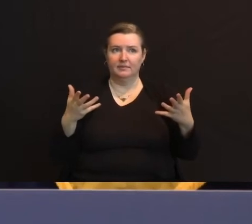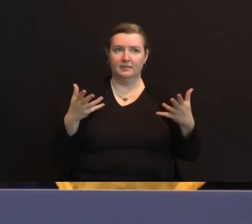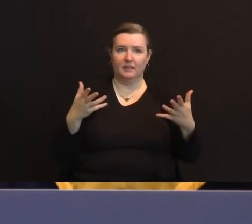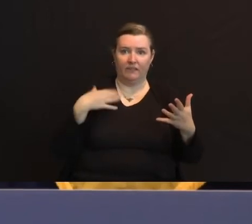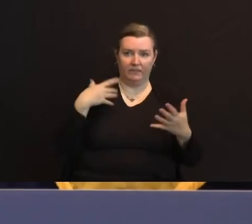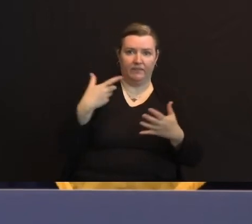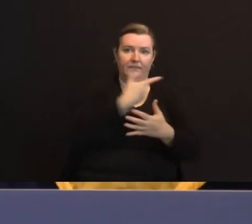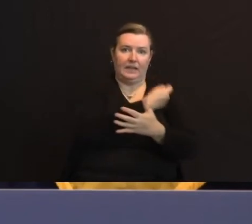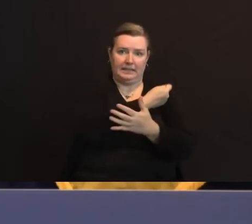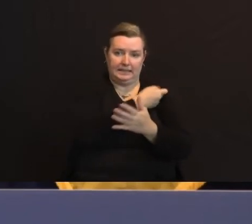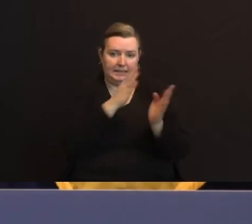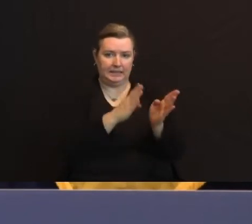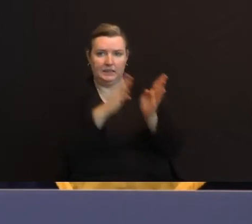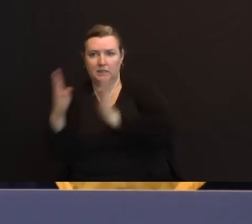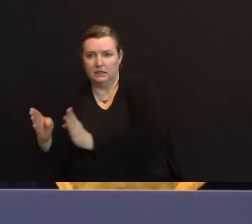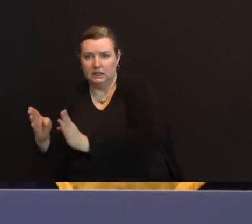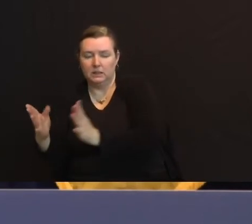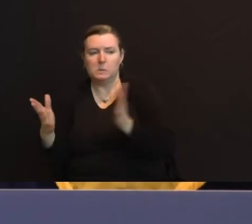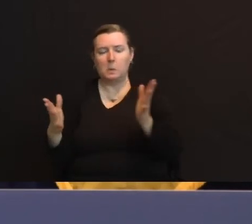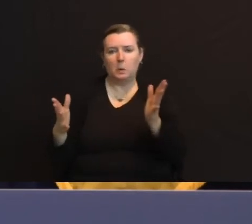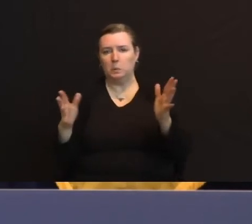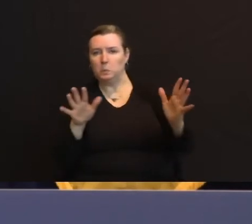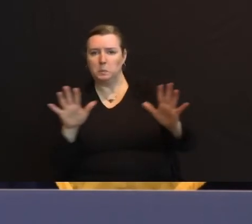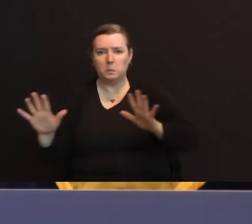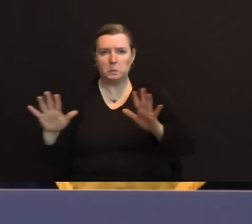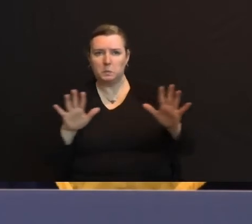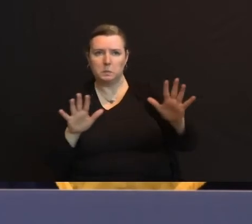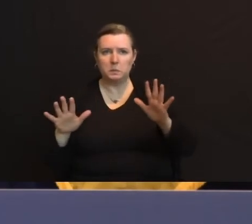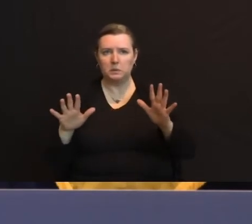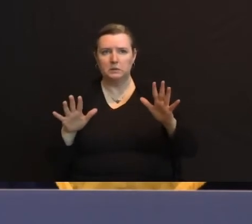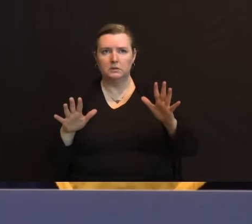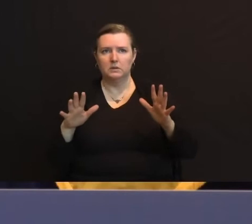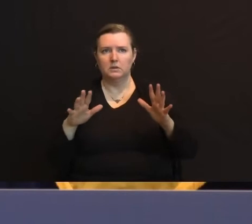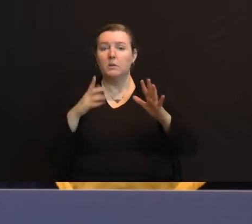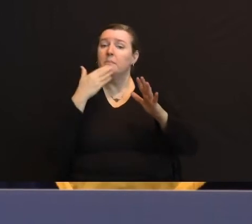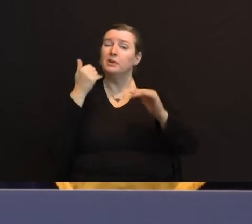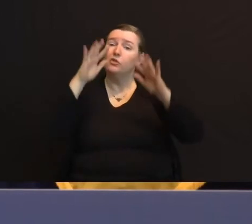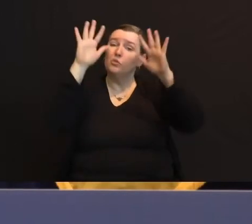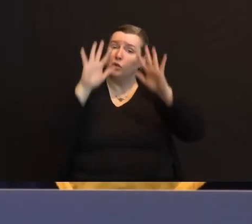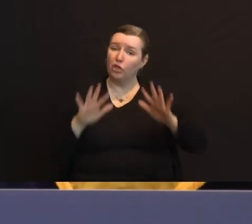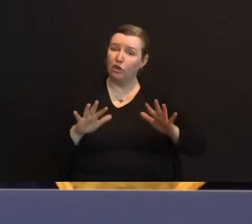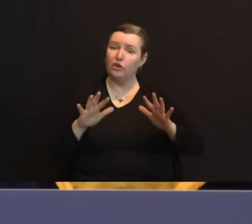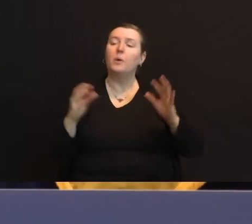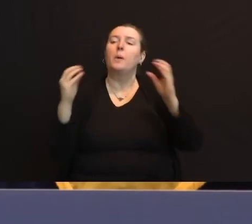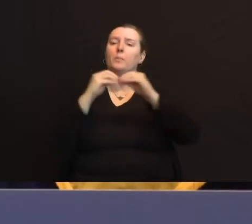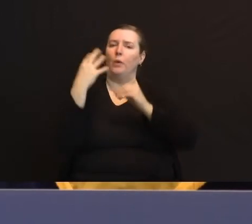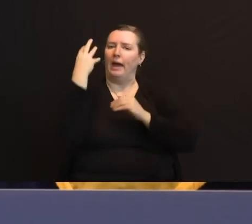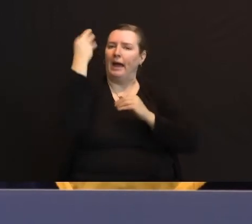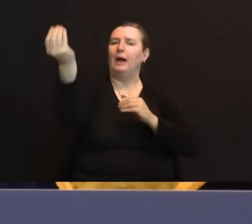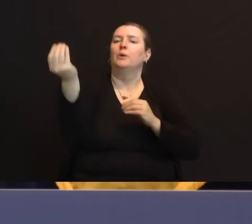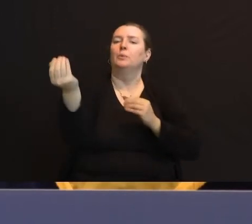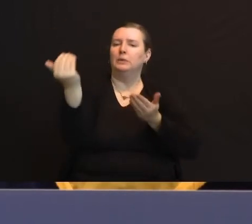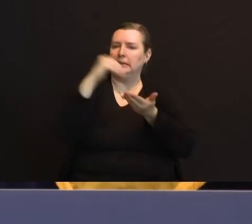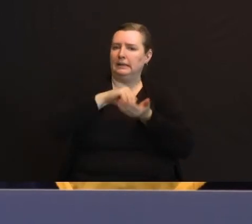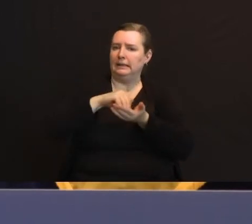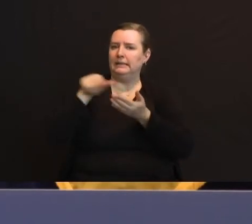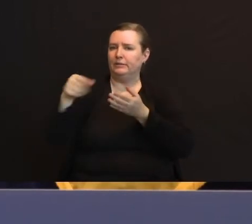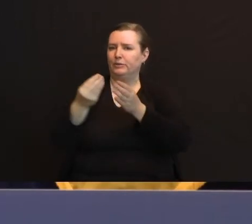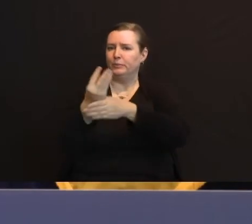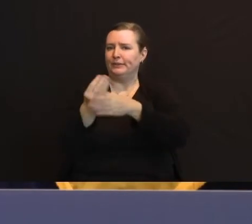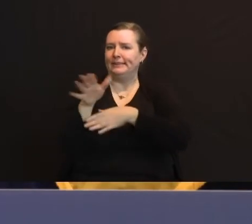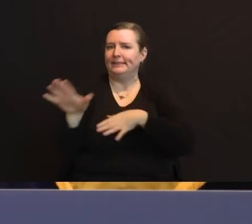in waves, and then hopefully coming out with better weather, and we can do more of our life back outside as we have been able to do